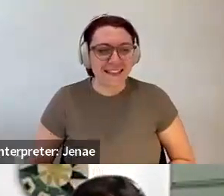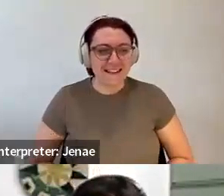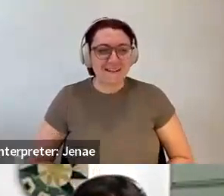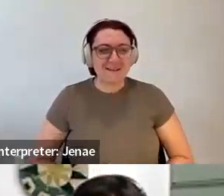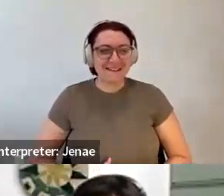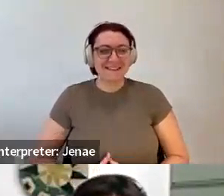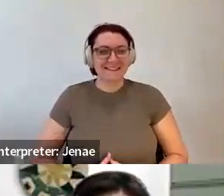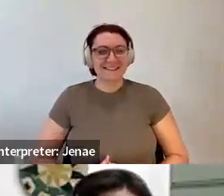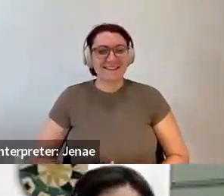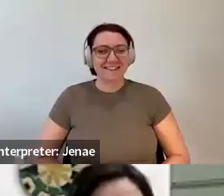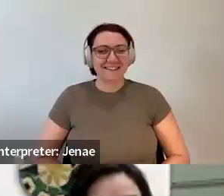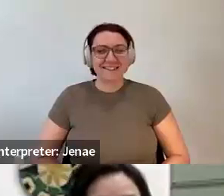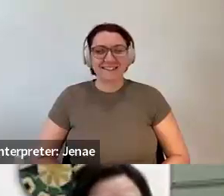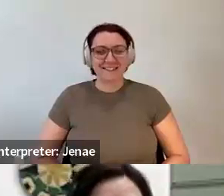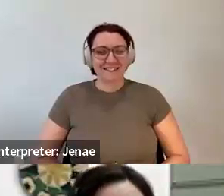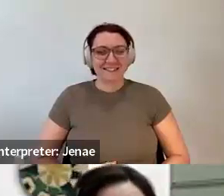Perfect. Hello.